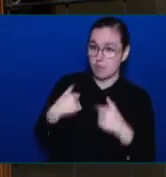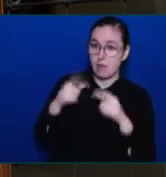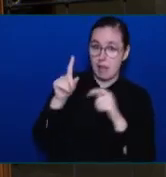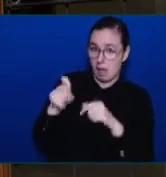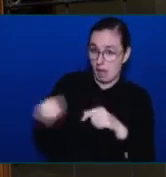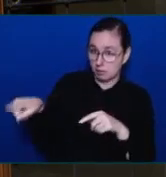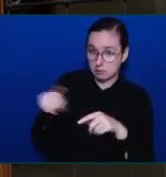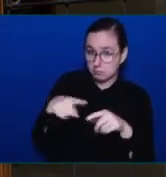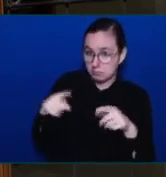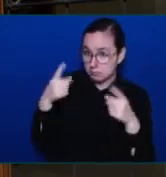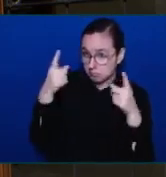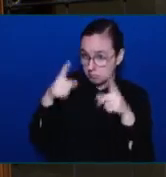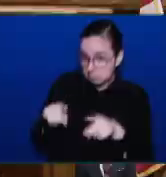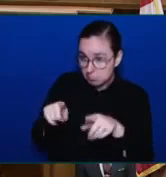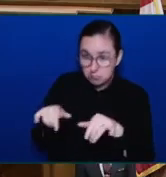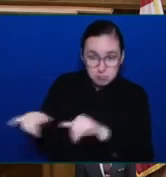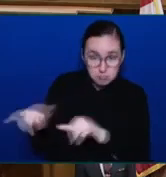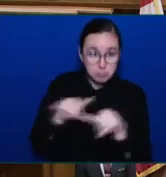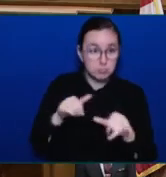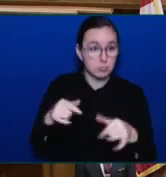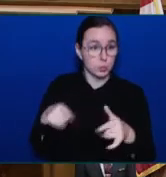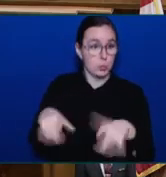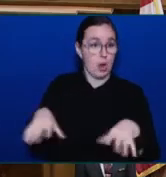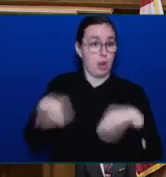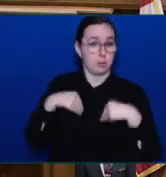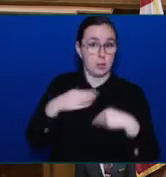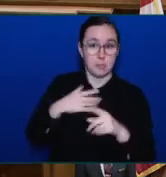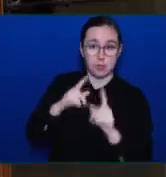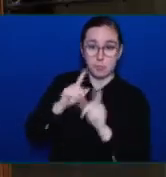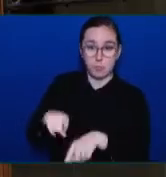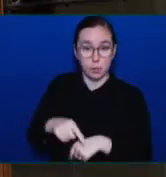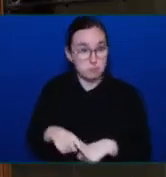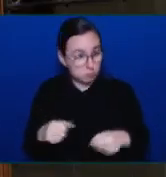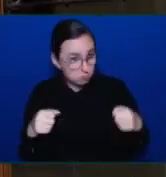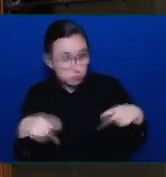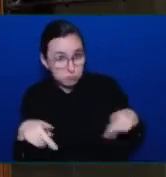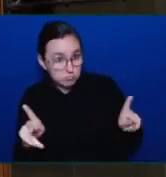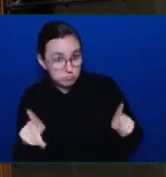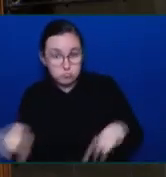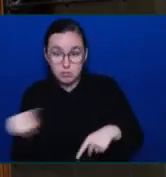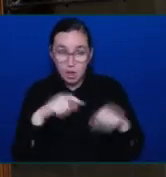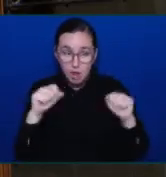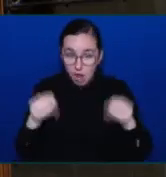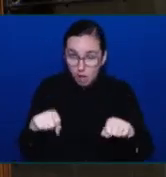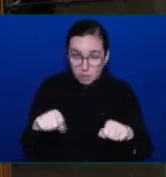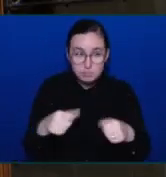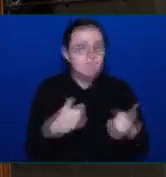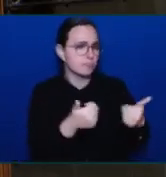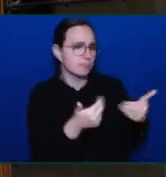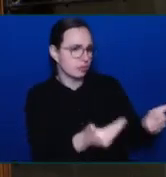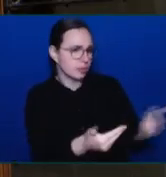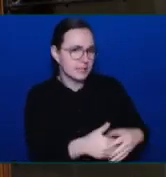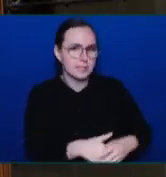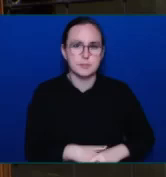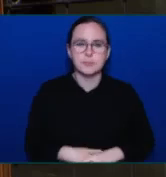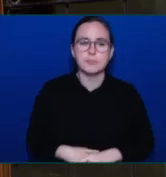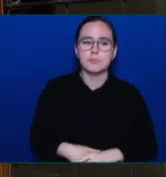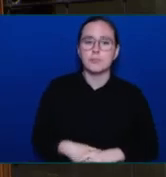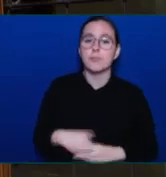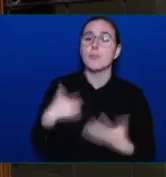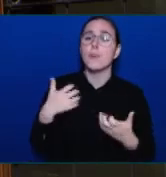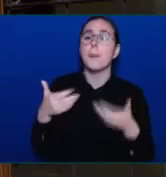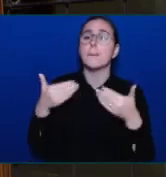granted? Aye. Proceed. Thank you, Mr. Speaker. In moving adoption of the report, I would like to make a few brief